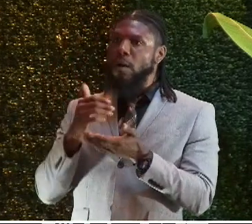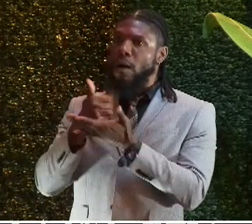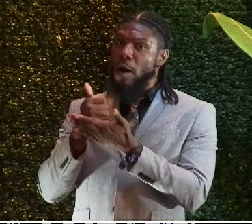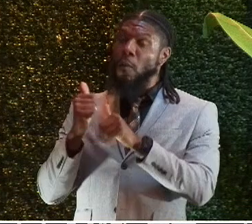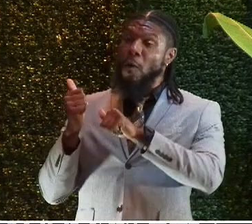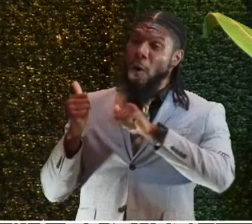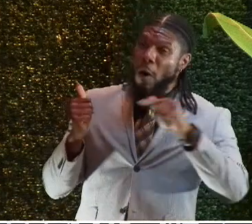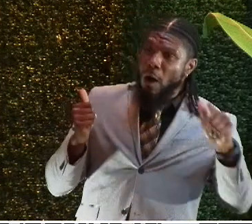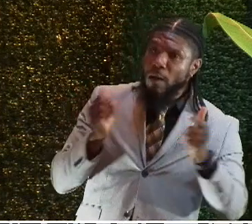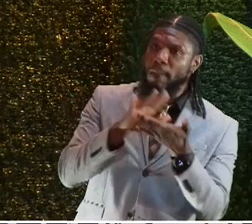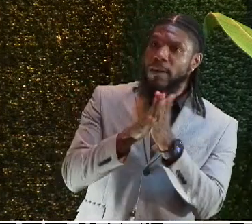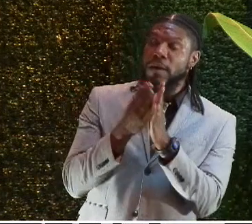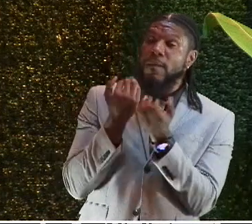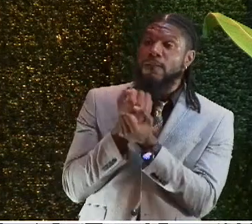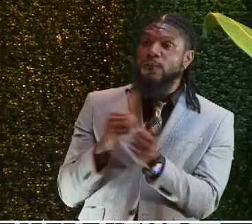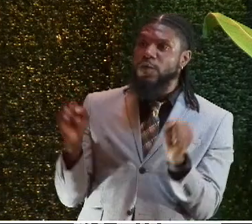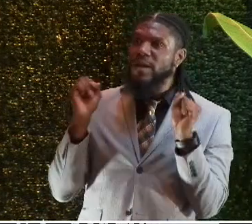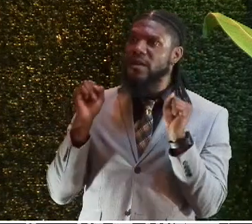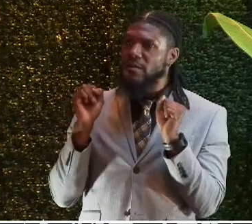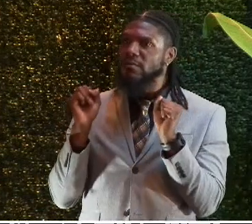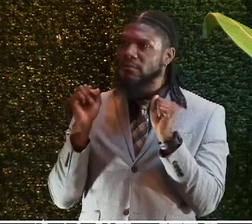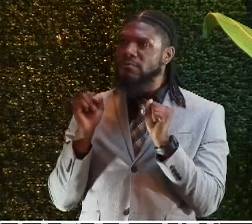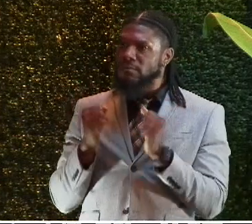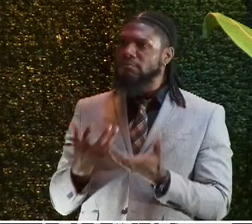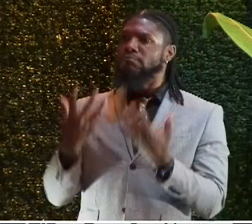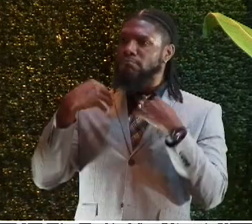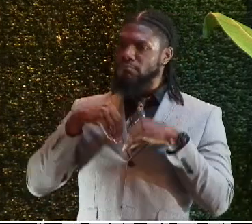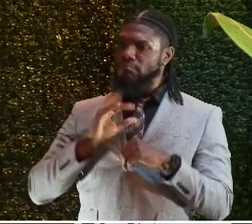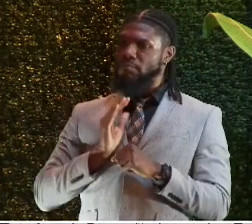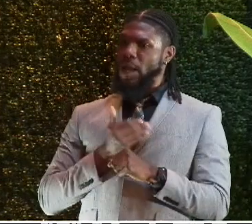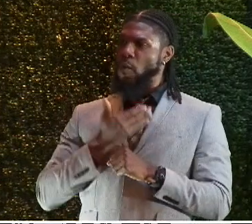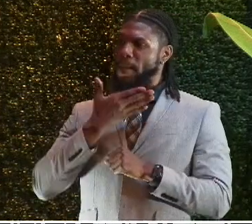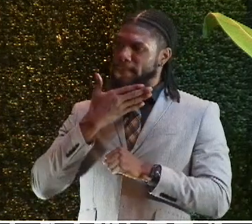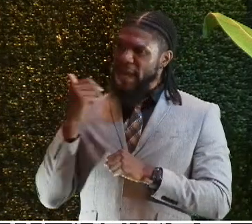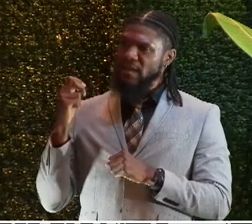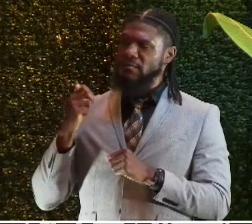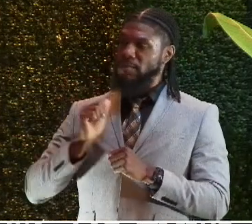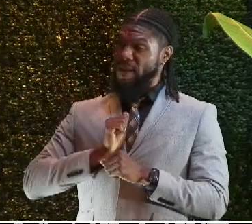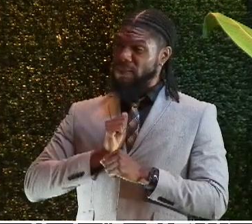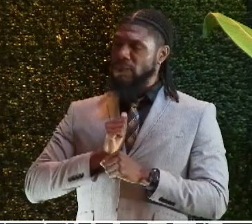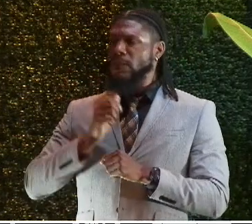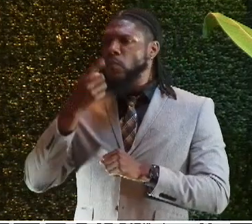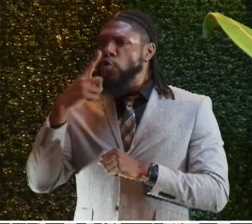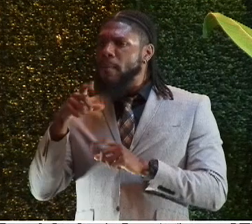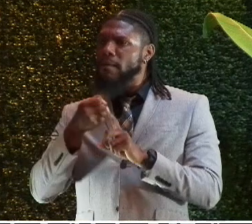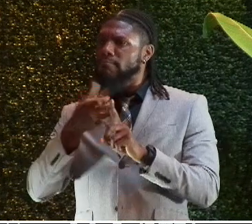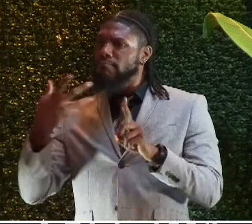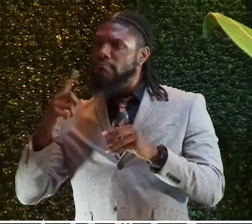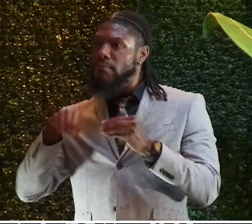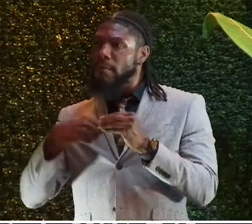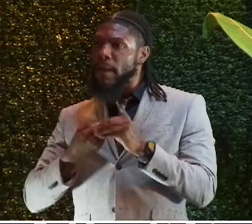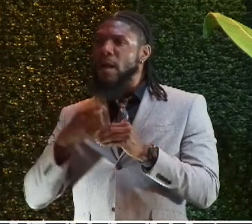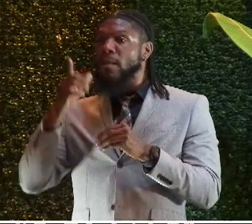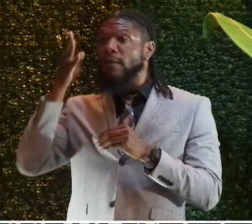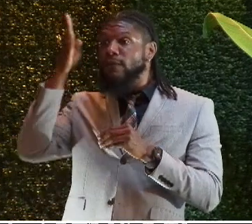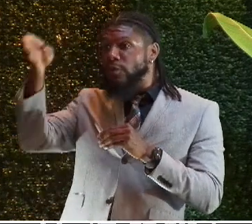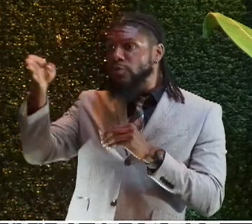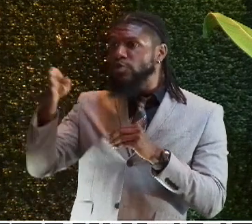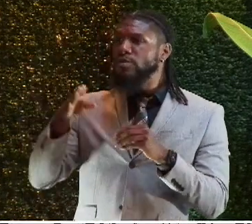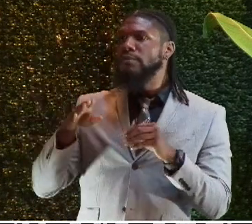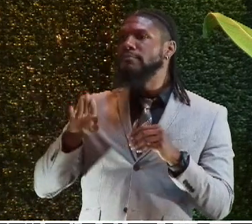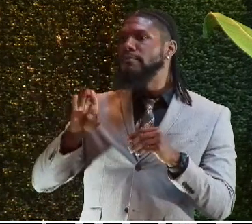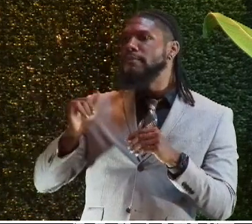into our best and fuller selves. And so can you talk about what the future being black and trans